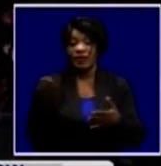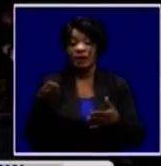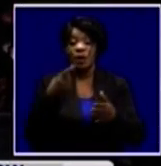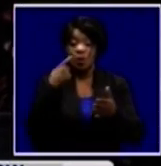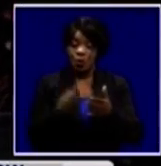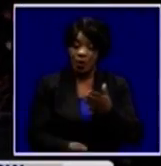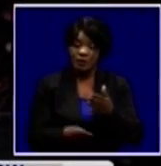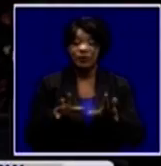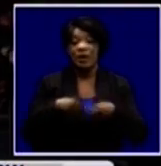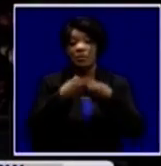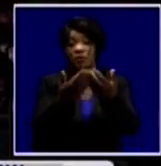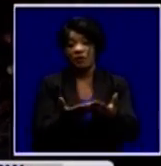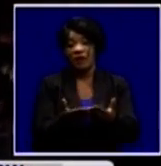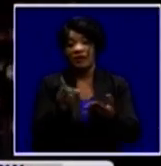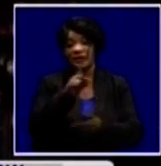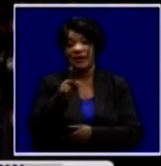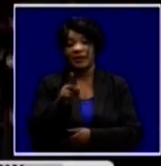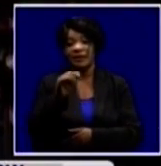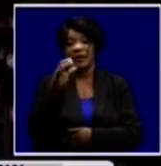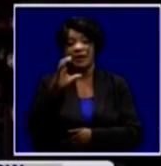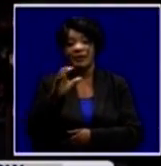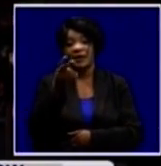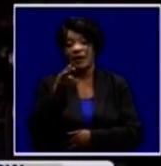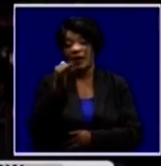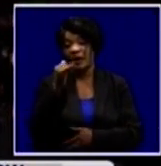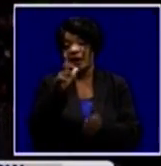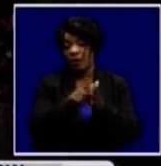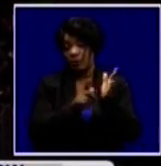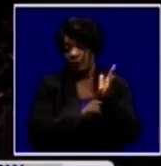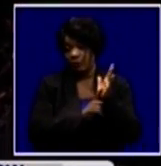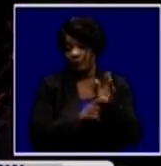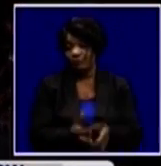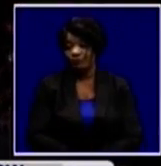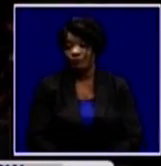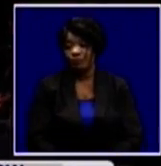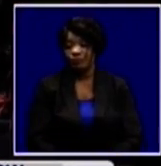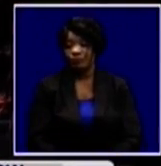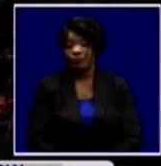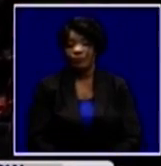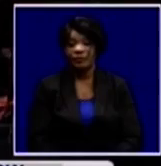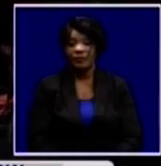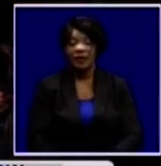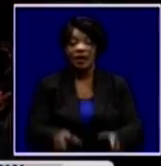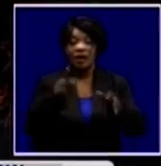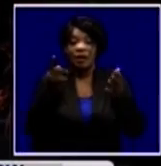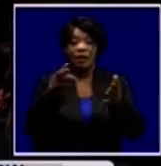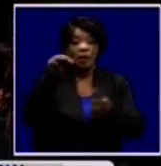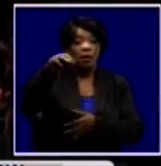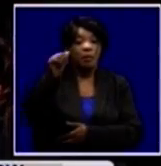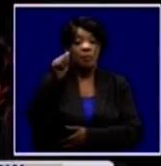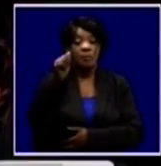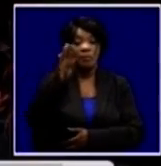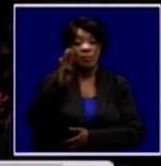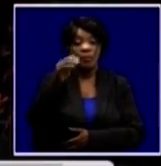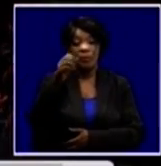provided for in the ZEA Act. We are busy working on the terminal at Mbala. As you know, Mbala Airport